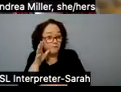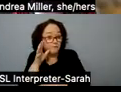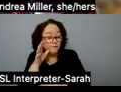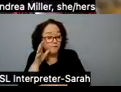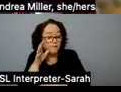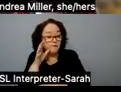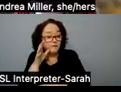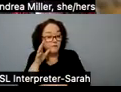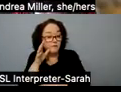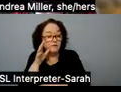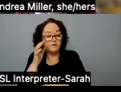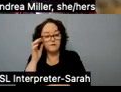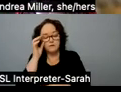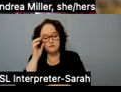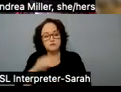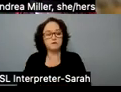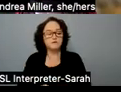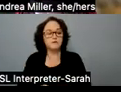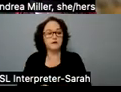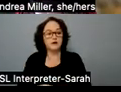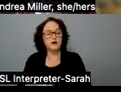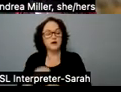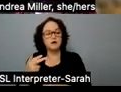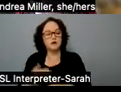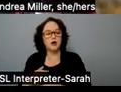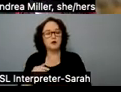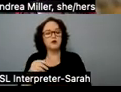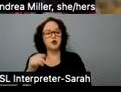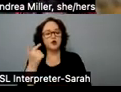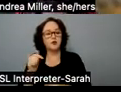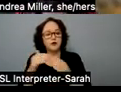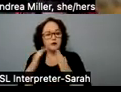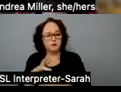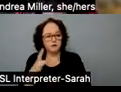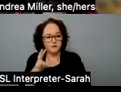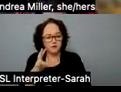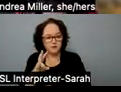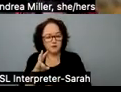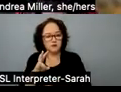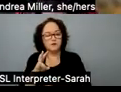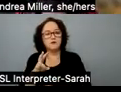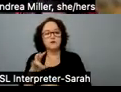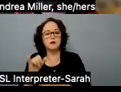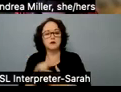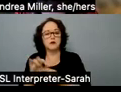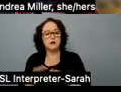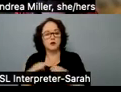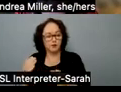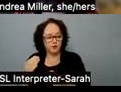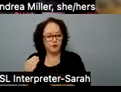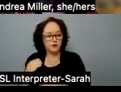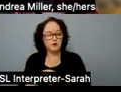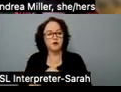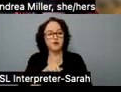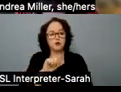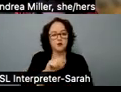KCDV's member programs called Greenhouse 17. And that development opened up in December of 2016 and February of